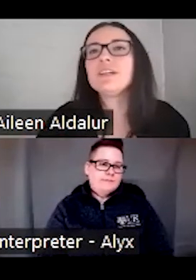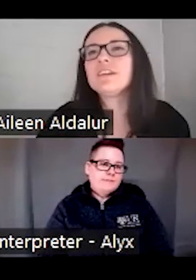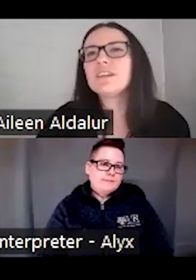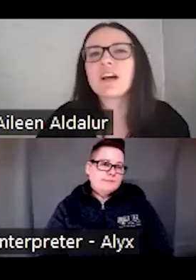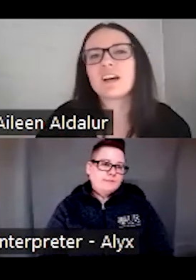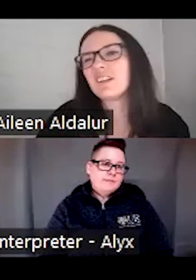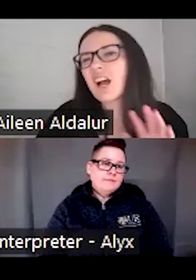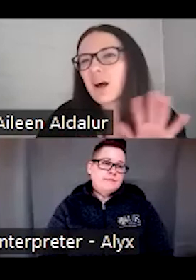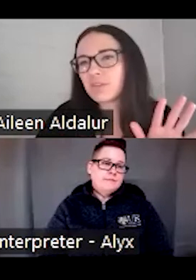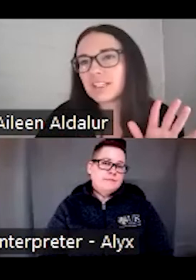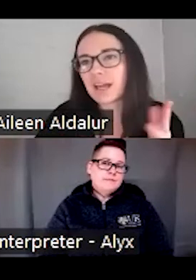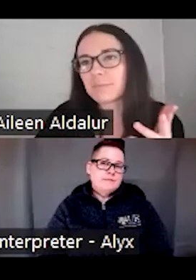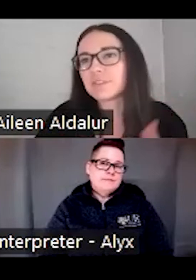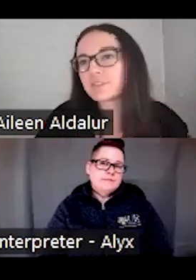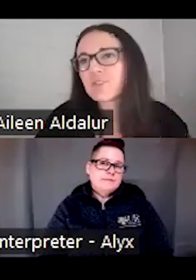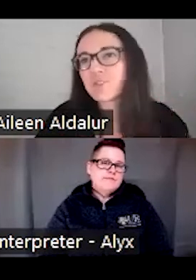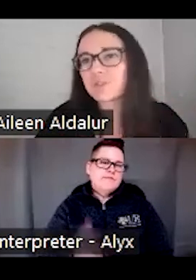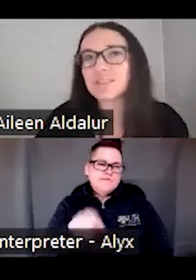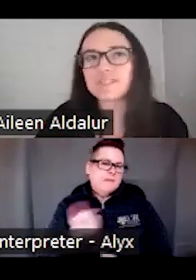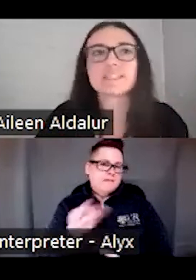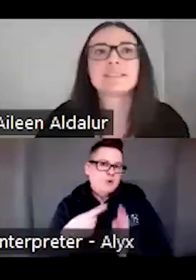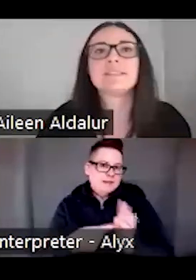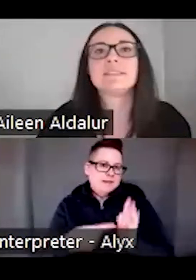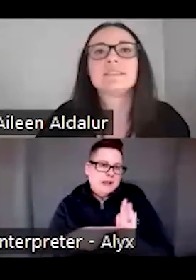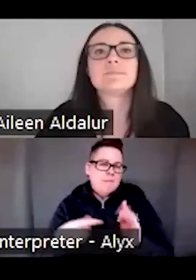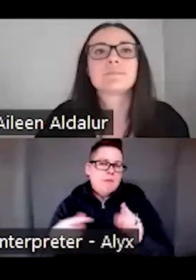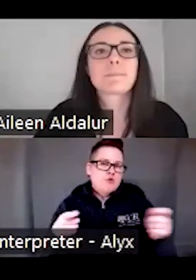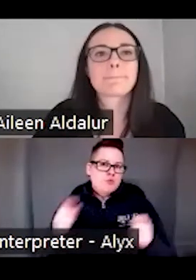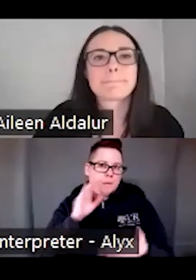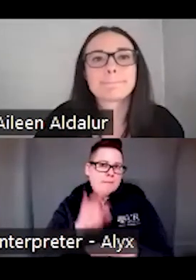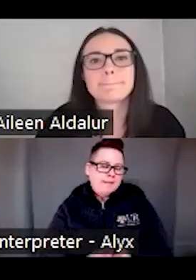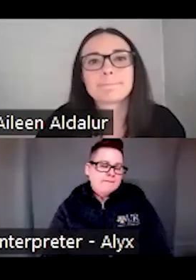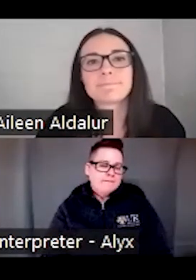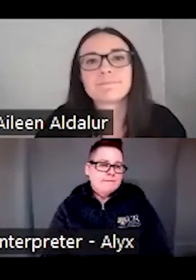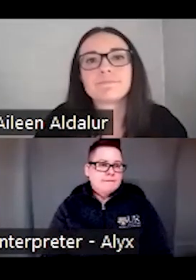that. Here are a couple examples of control beliefs.